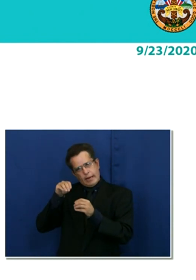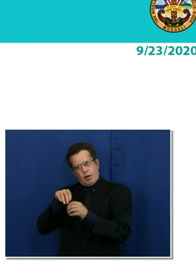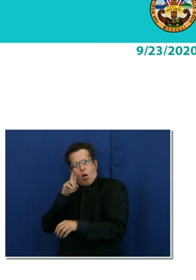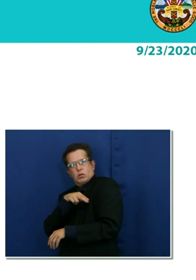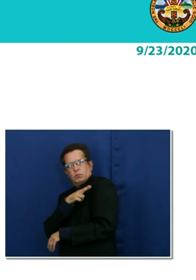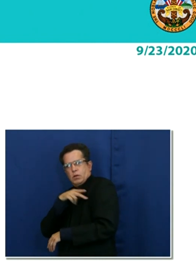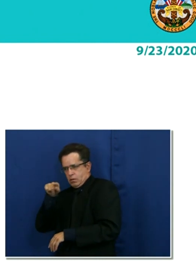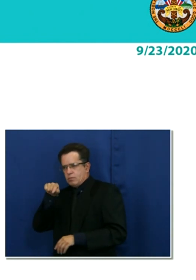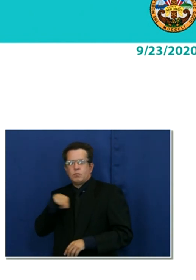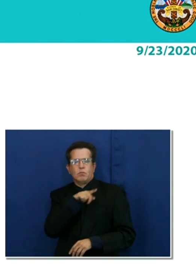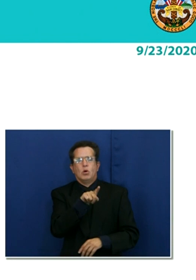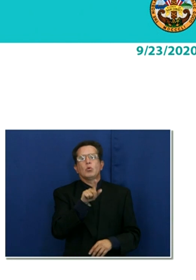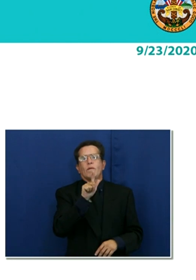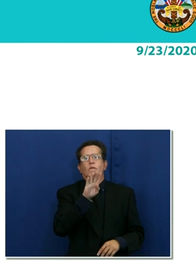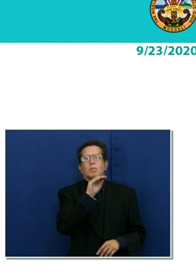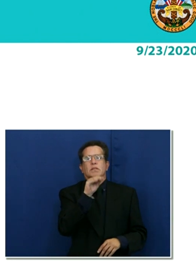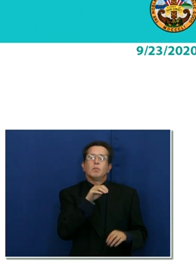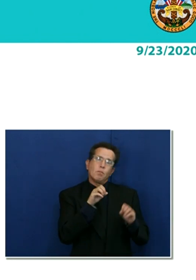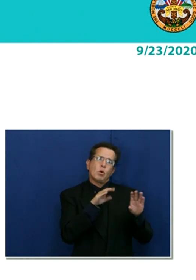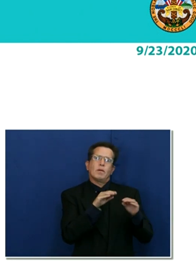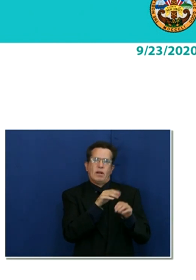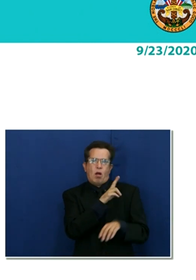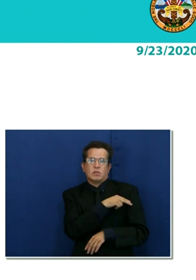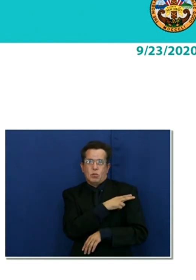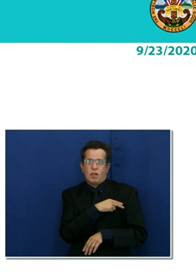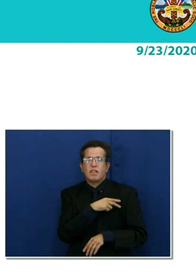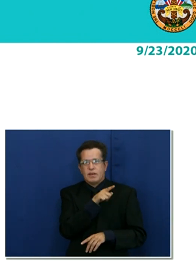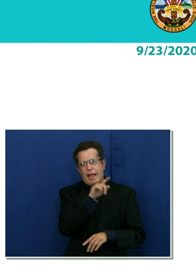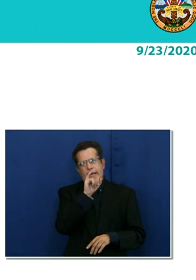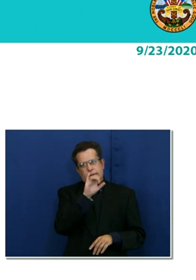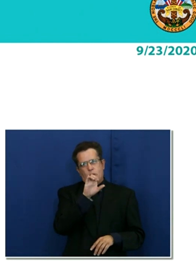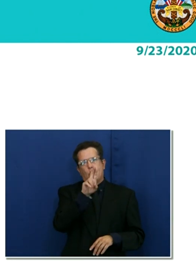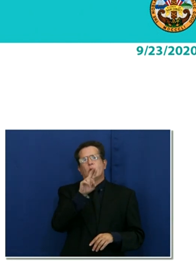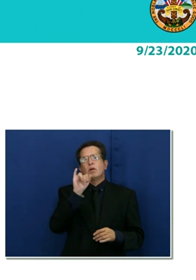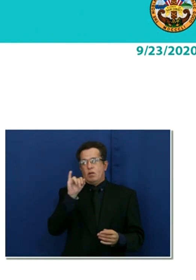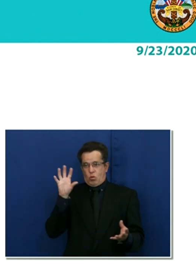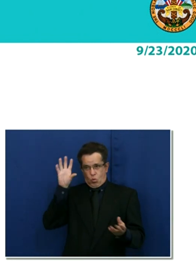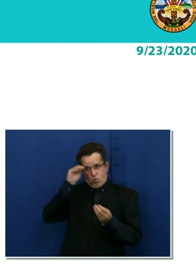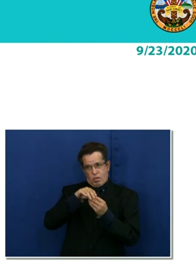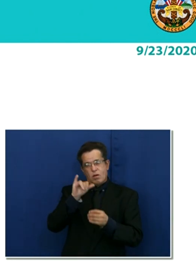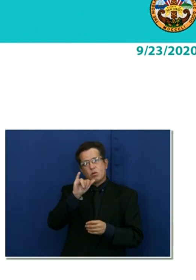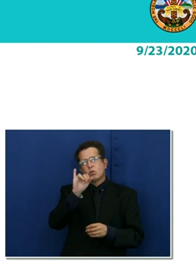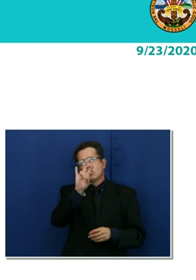have been hospitalized. The total number of cases also includes the